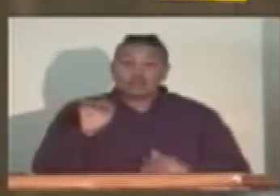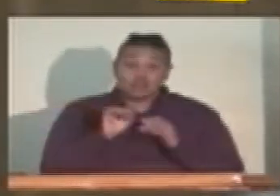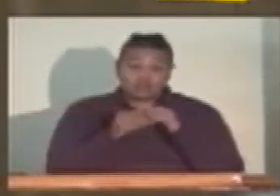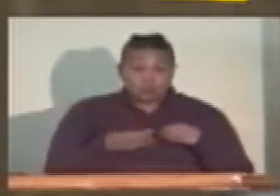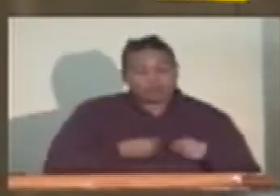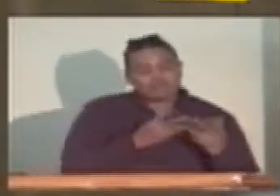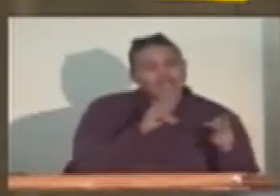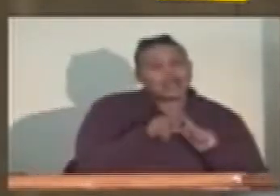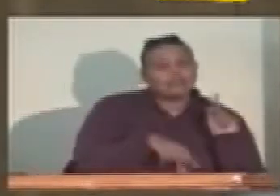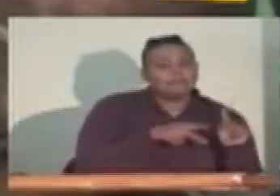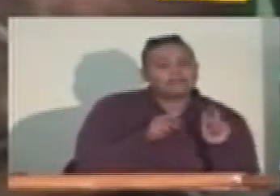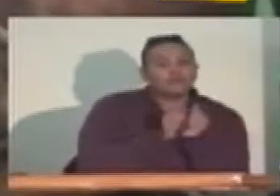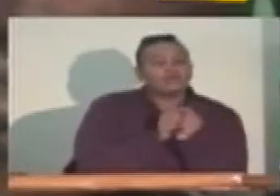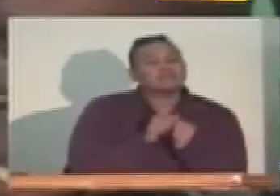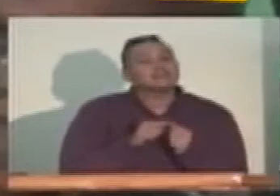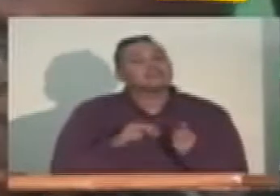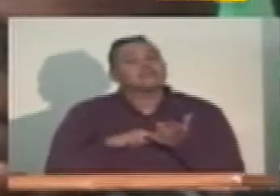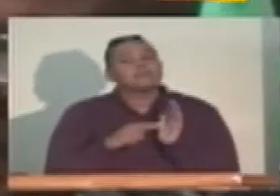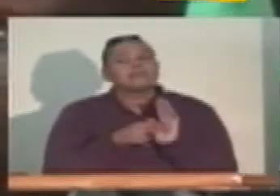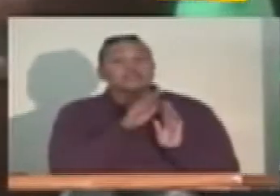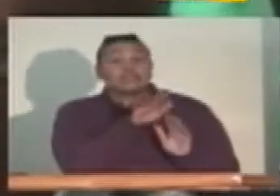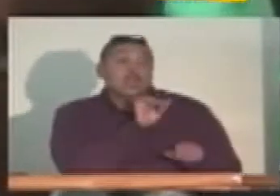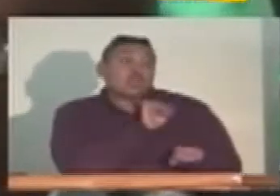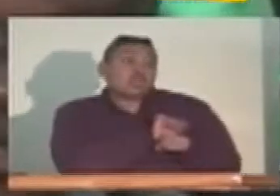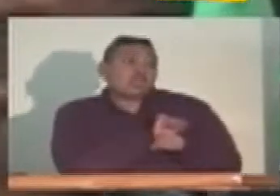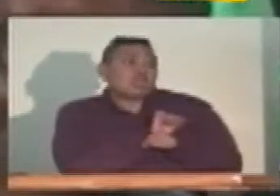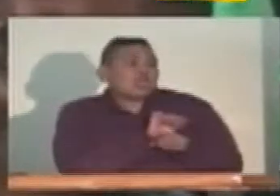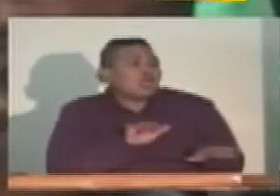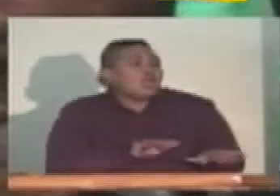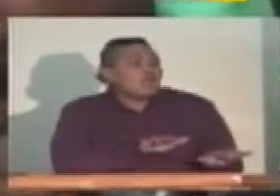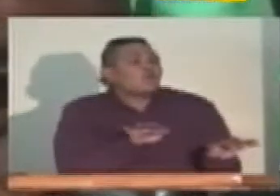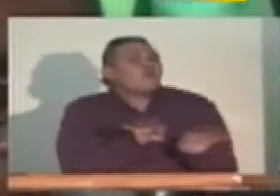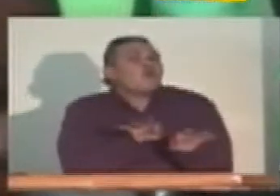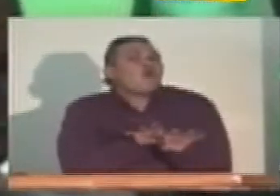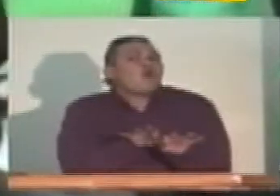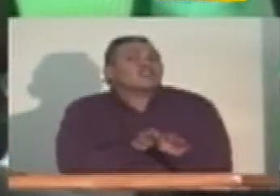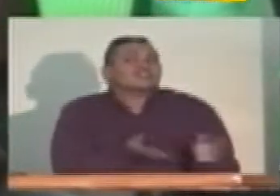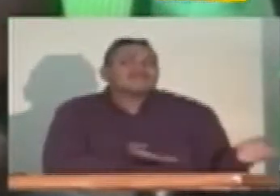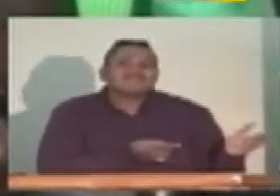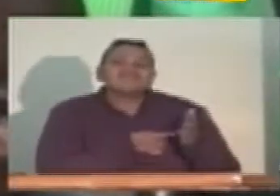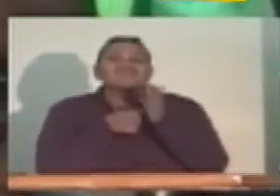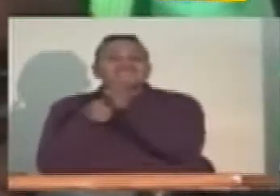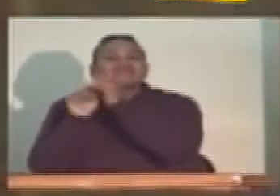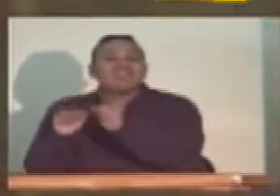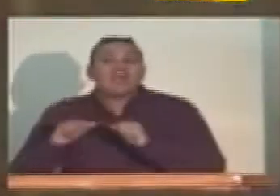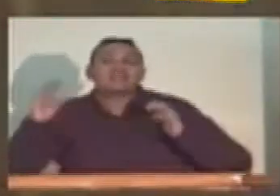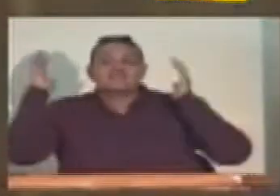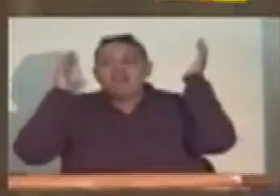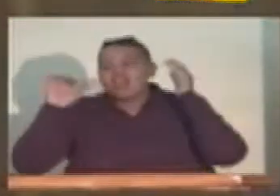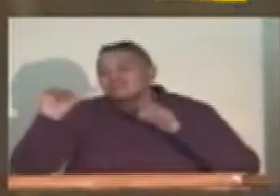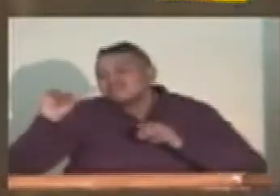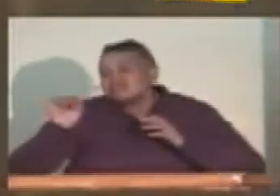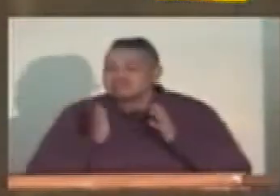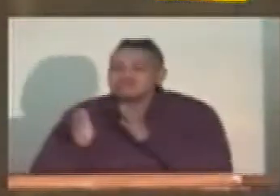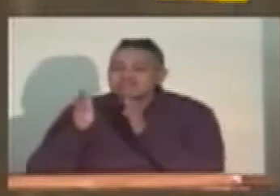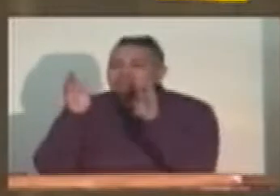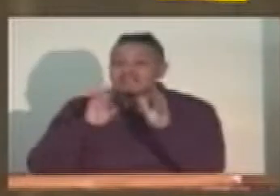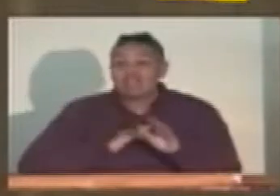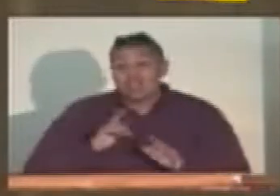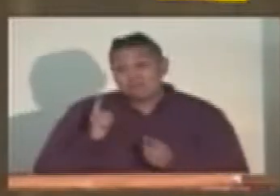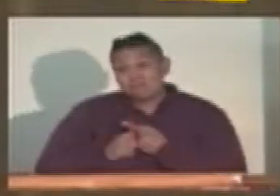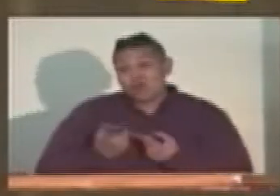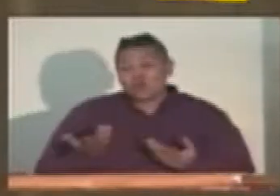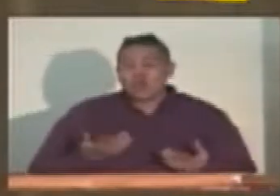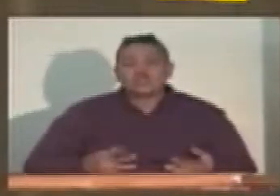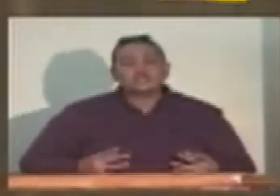with the means to bring the fruits of their effort to the marketplace and to provide for the efficient movement of people